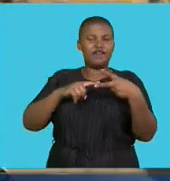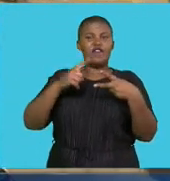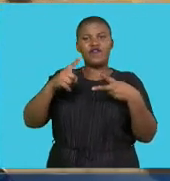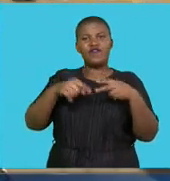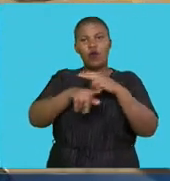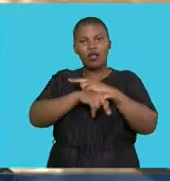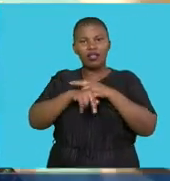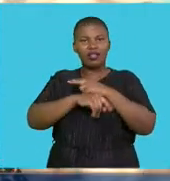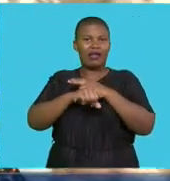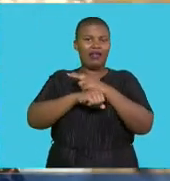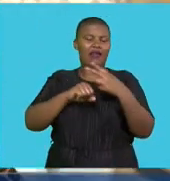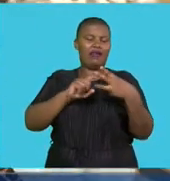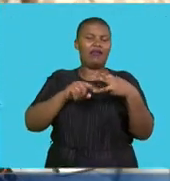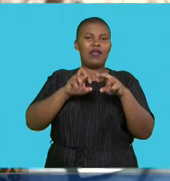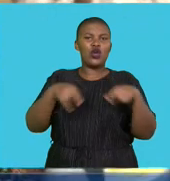room attendant,